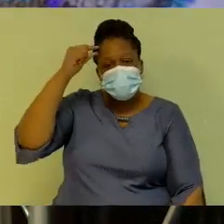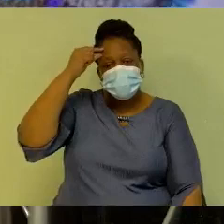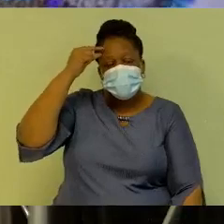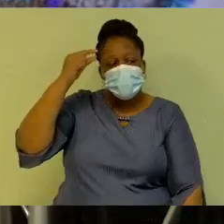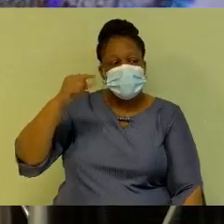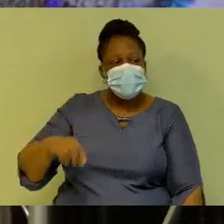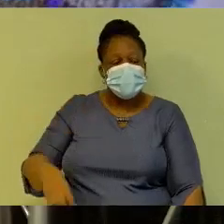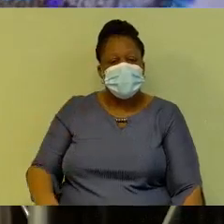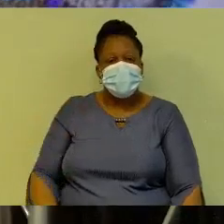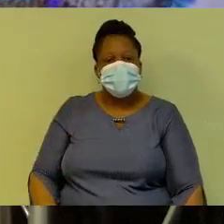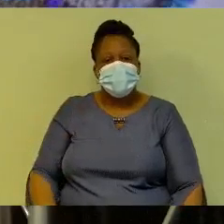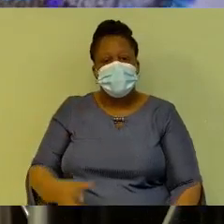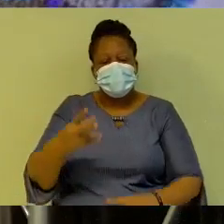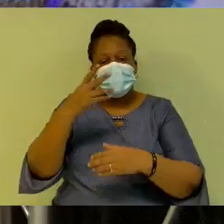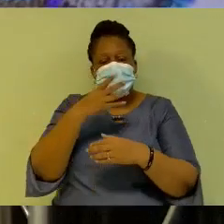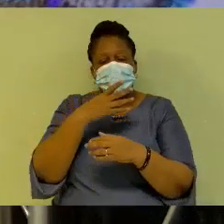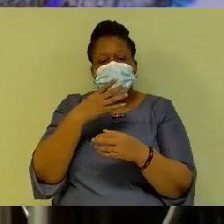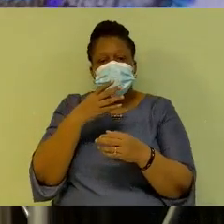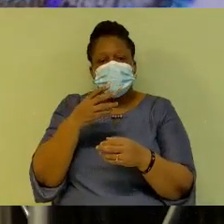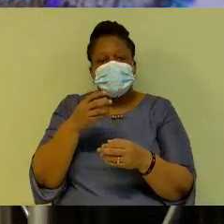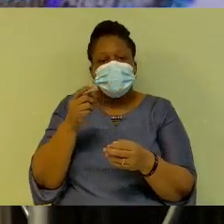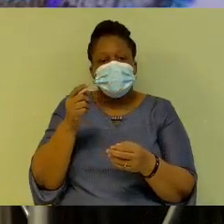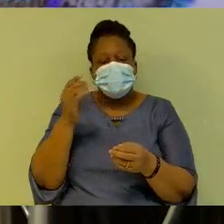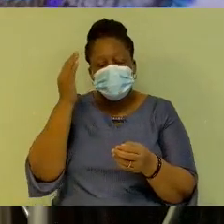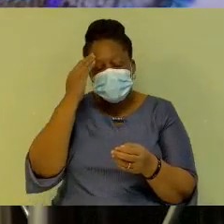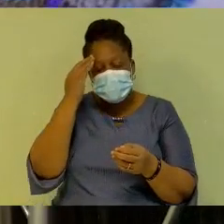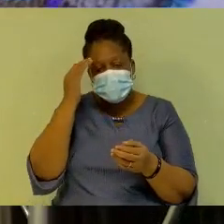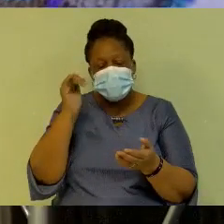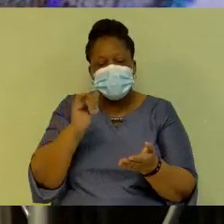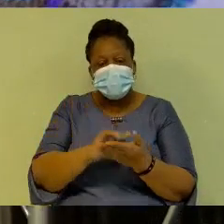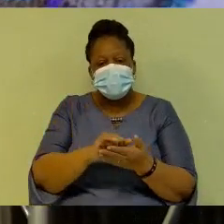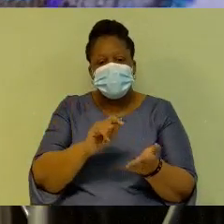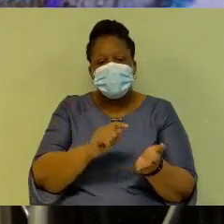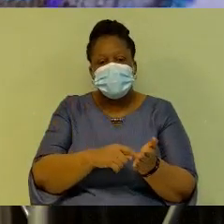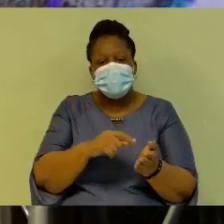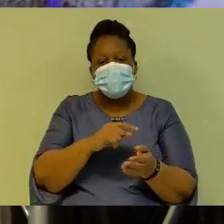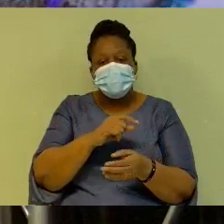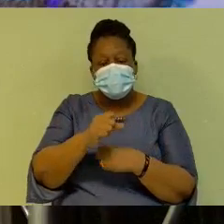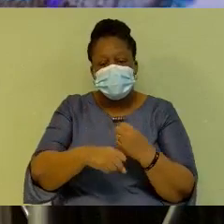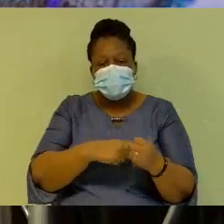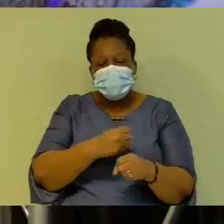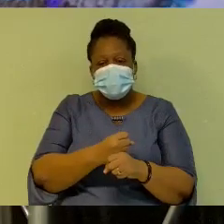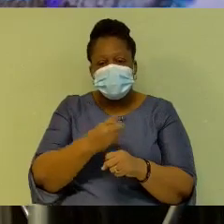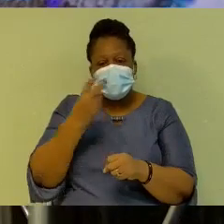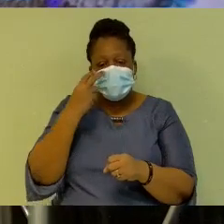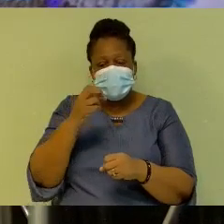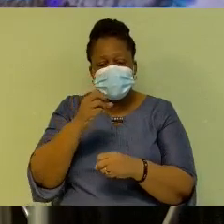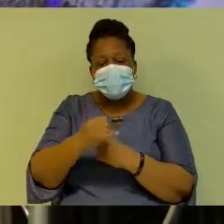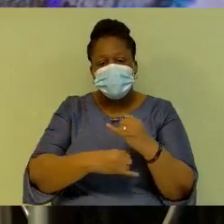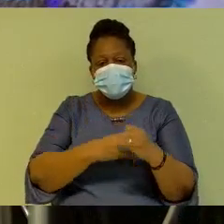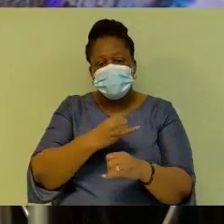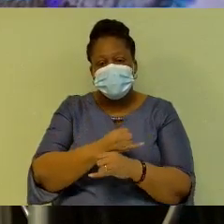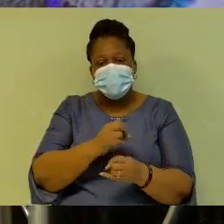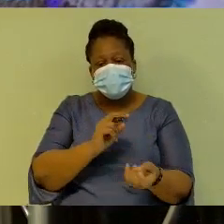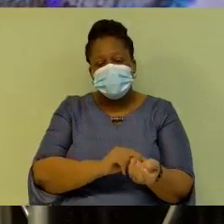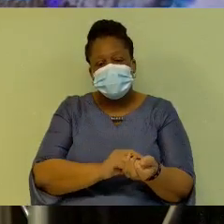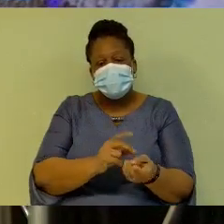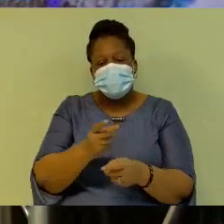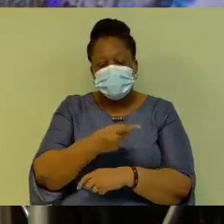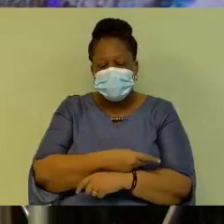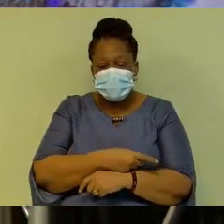Ministry of Health are quite cognizant of the fact that this year's observance of International Nurses Day will be vastly different